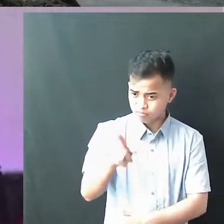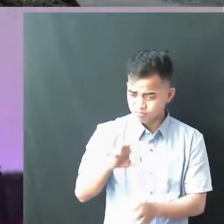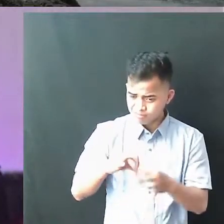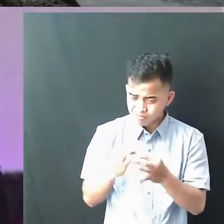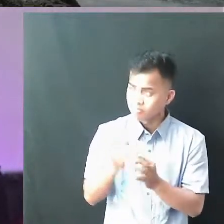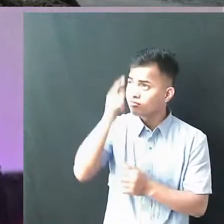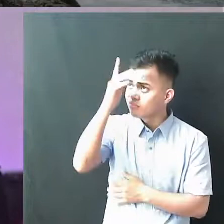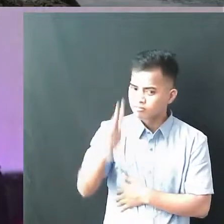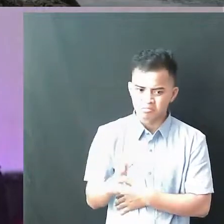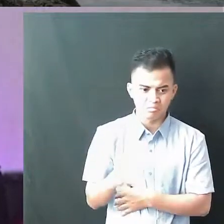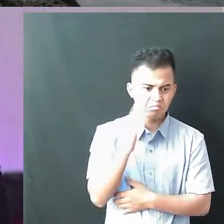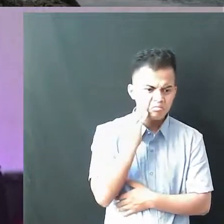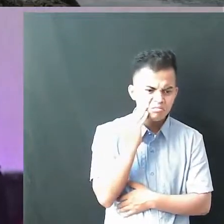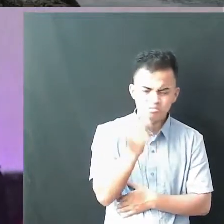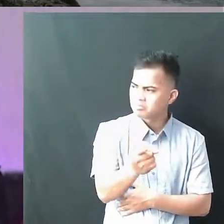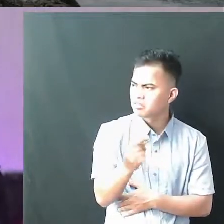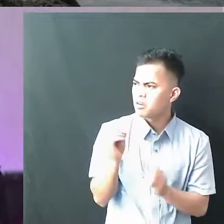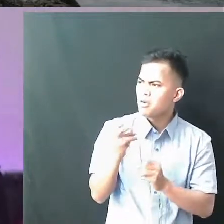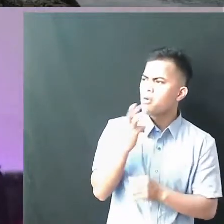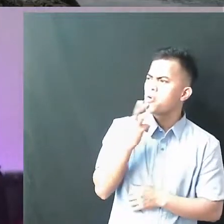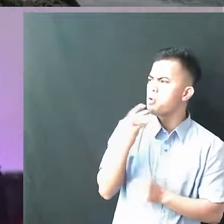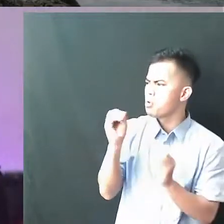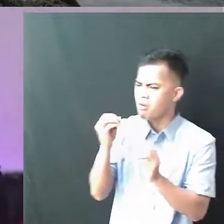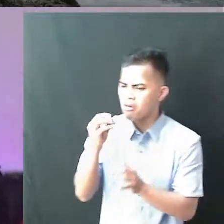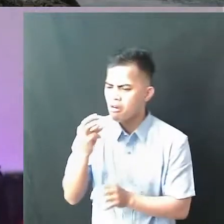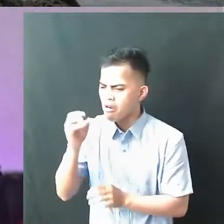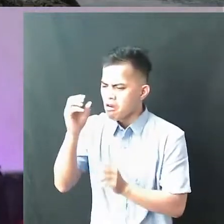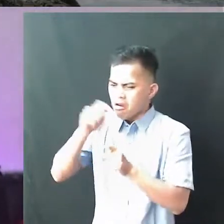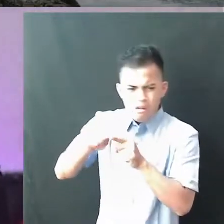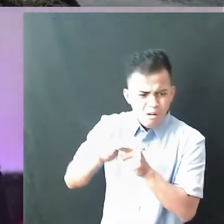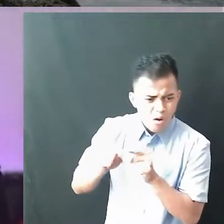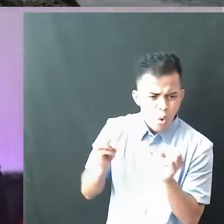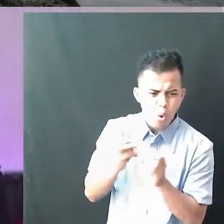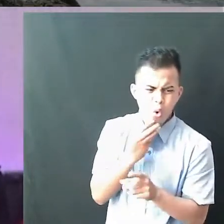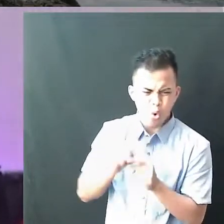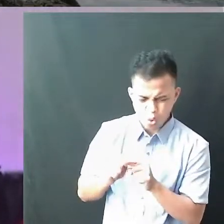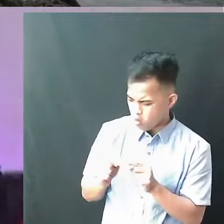water and no normal things that you can take care of to help you with?